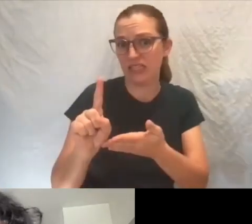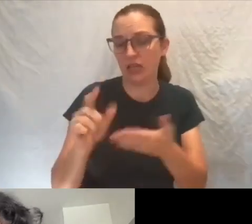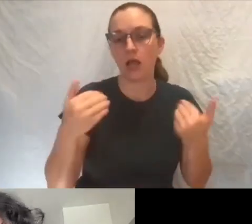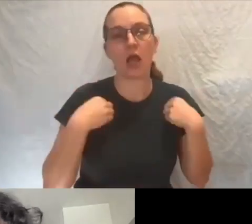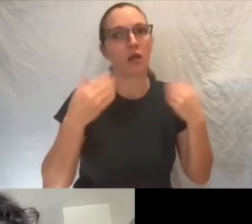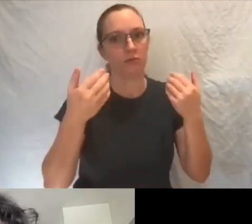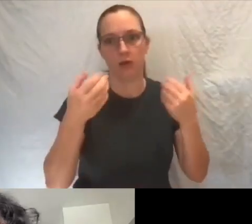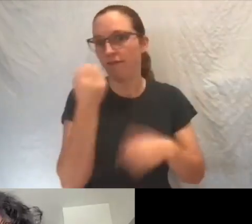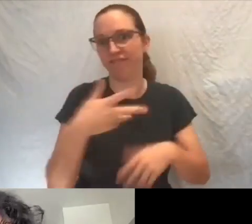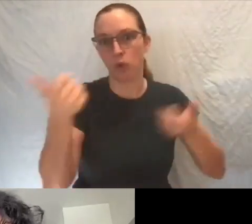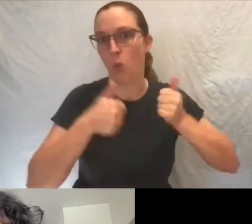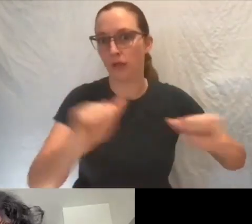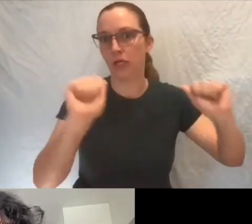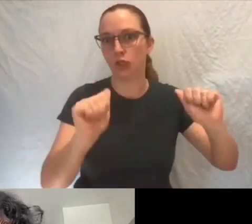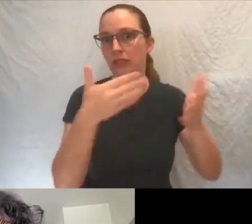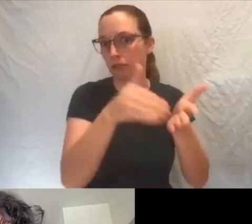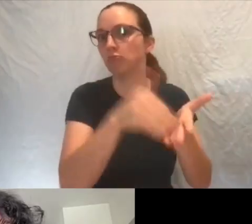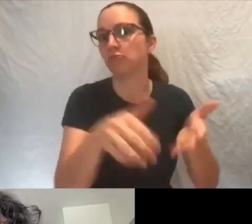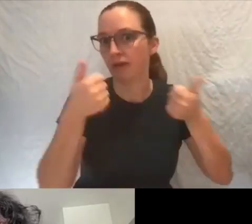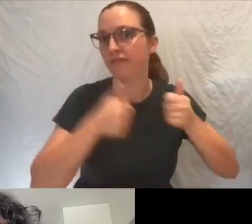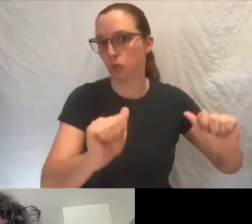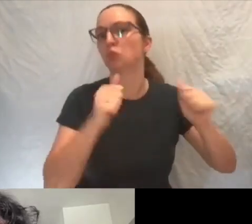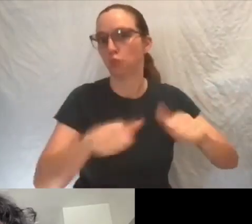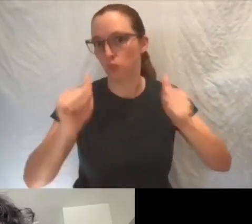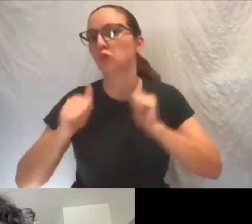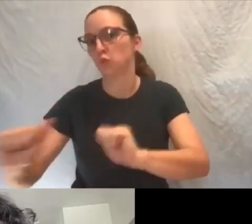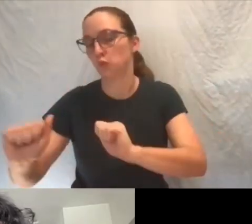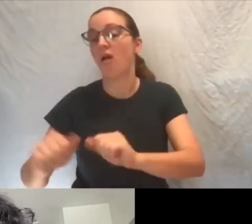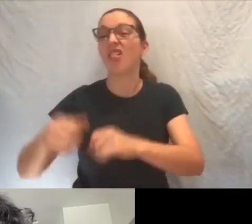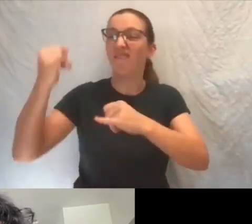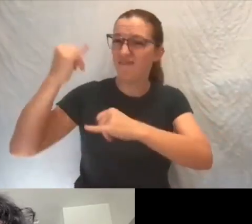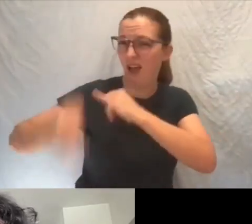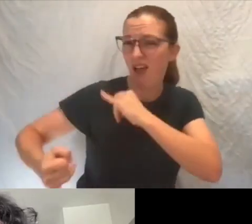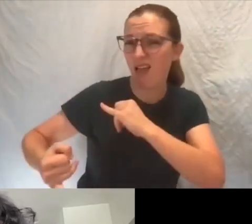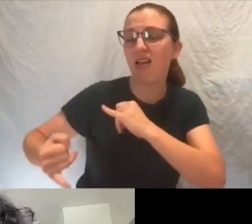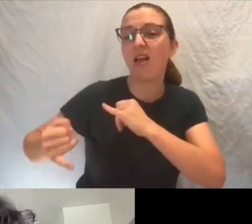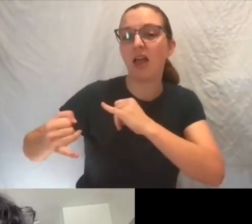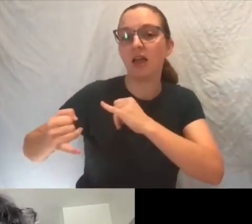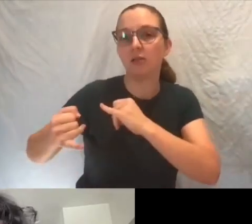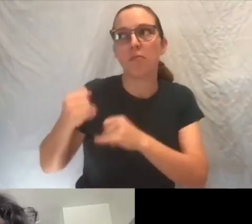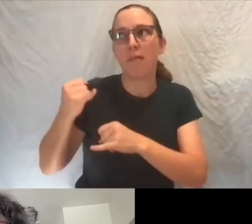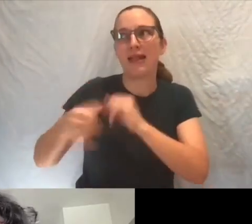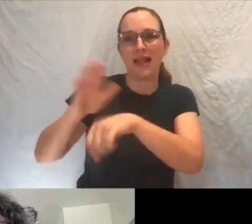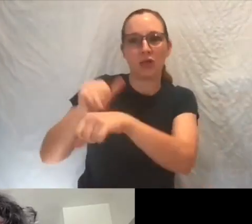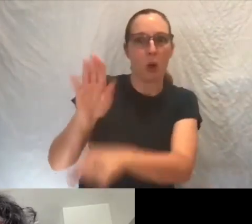multiple callbacks. And then finally, for my last